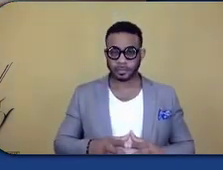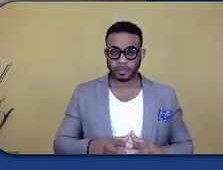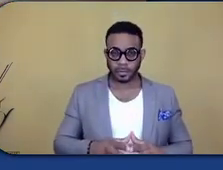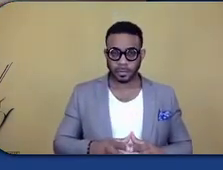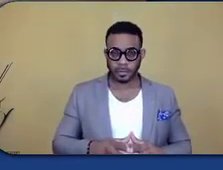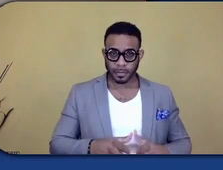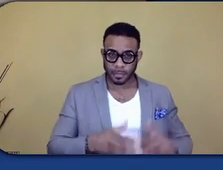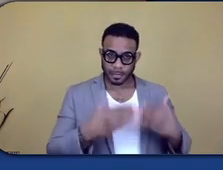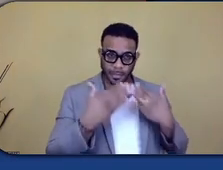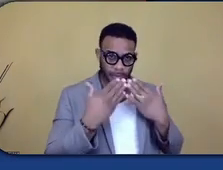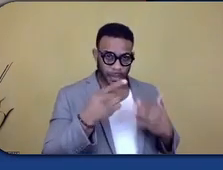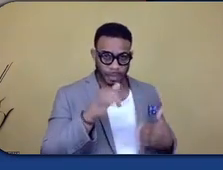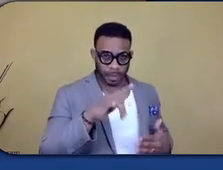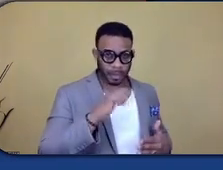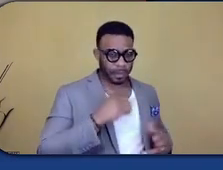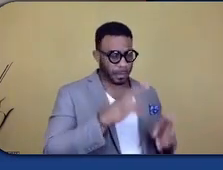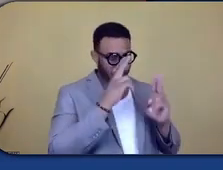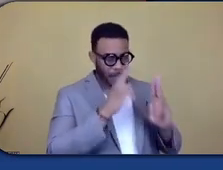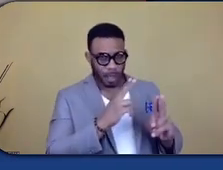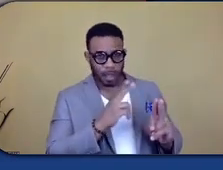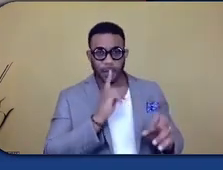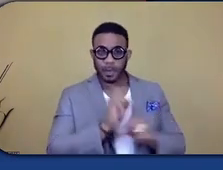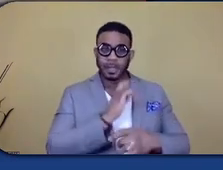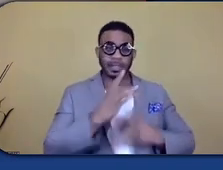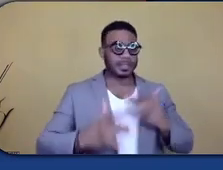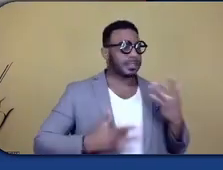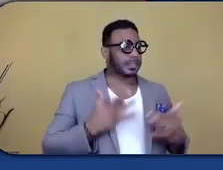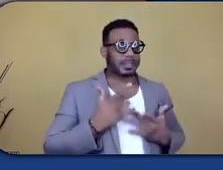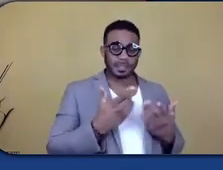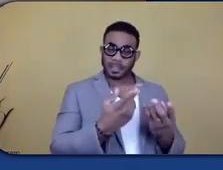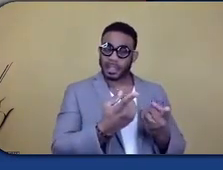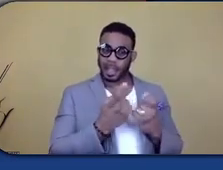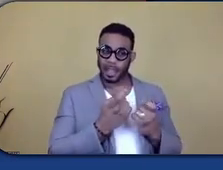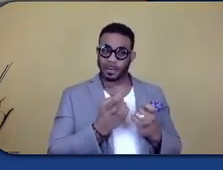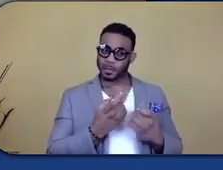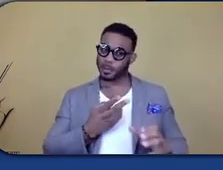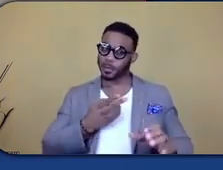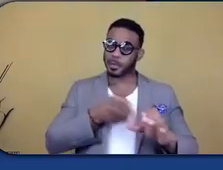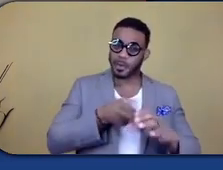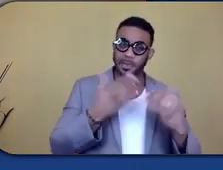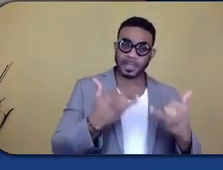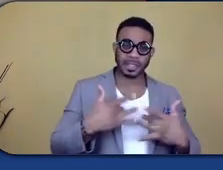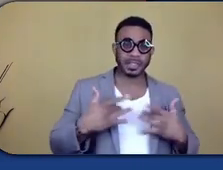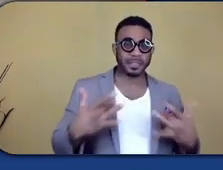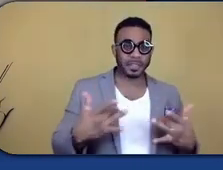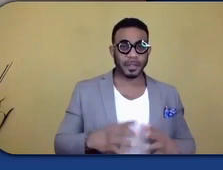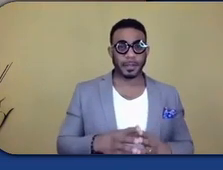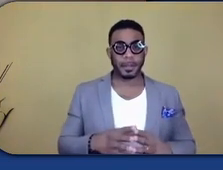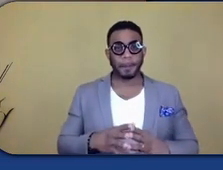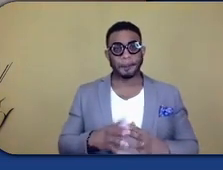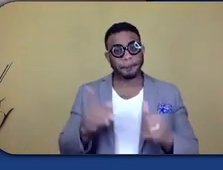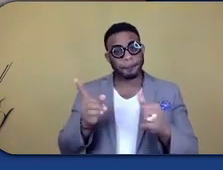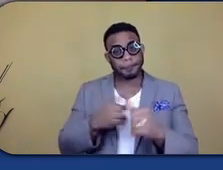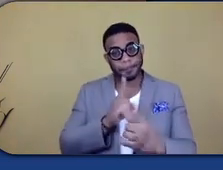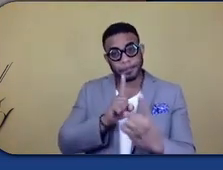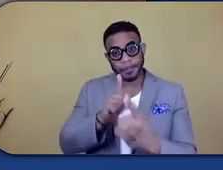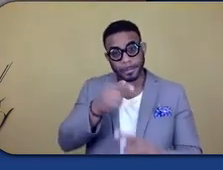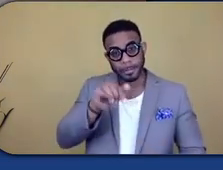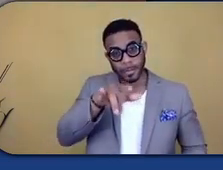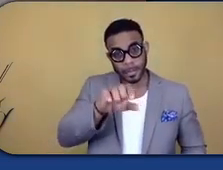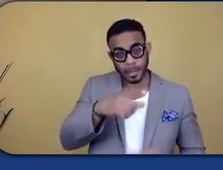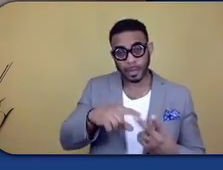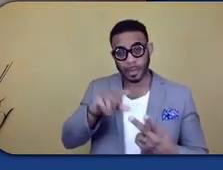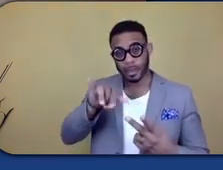Well, thank you, Gail. I'm so honored and really excited that you asked me to participate in today's event. I first met Gail and